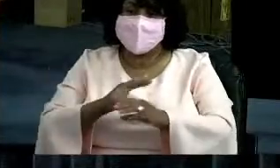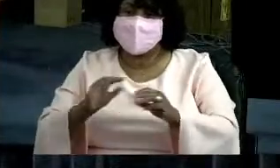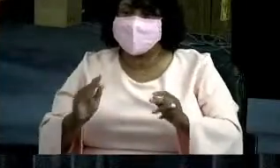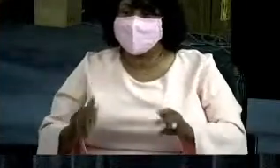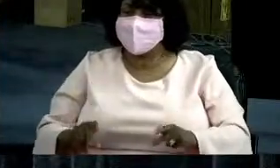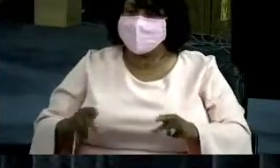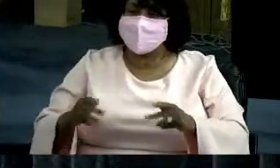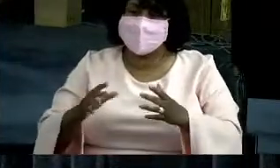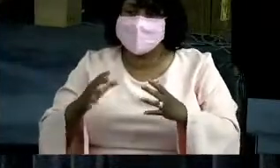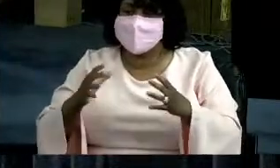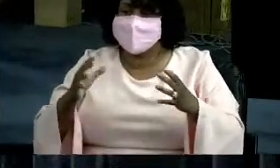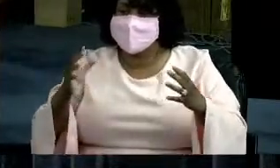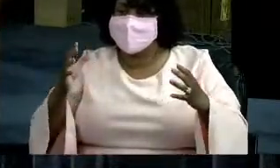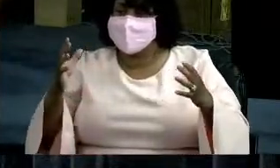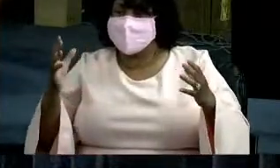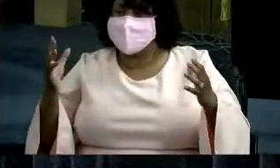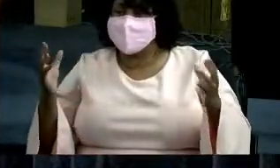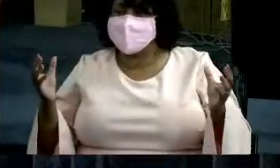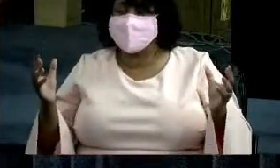nobody,